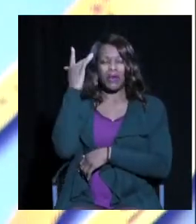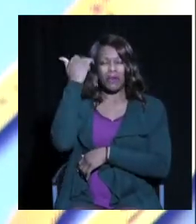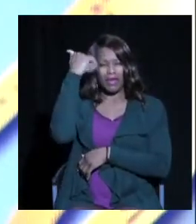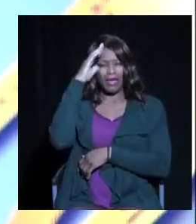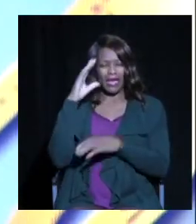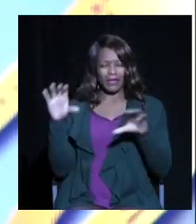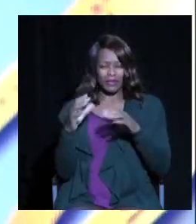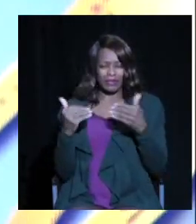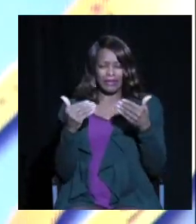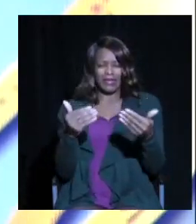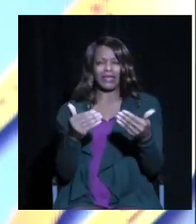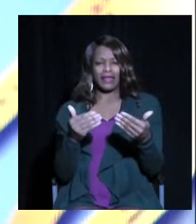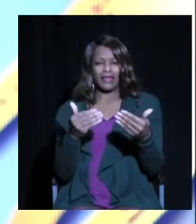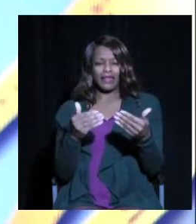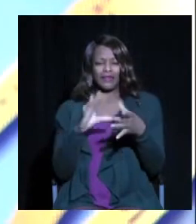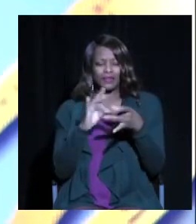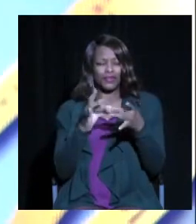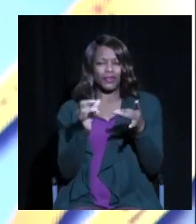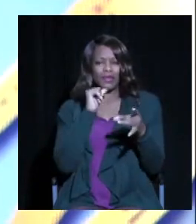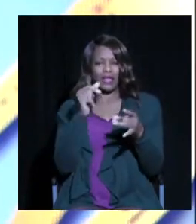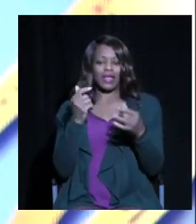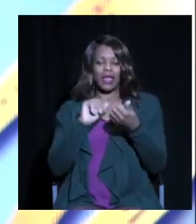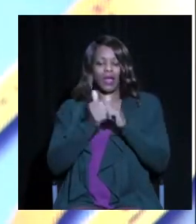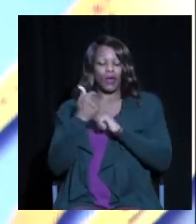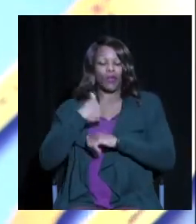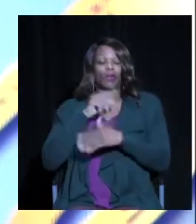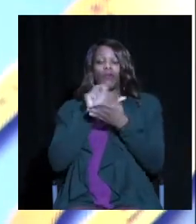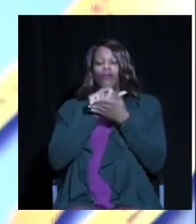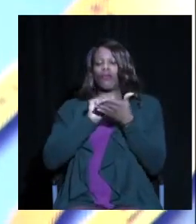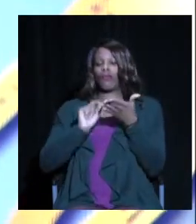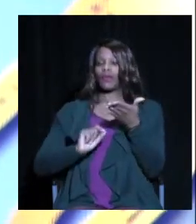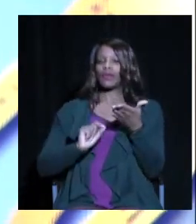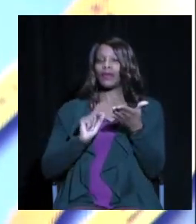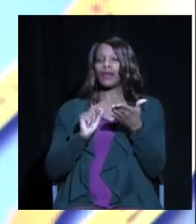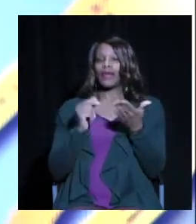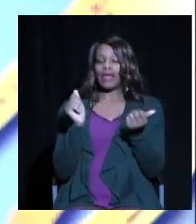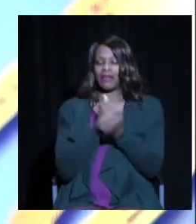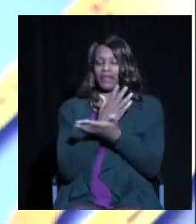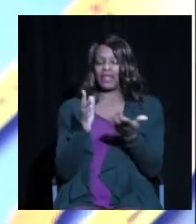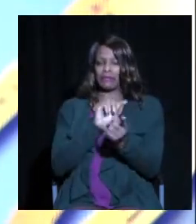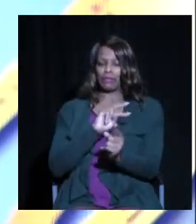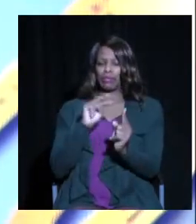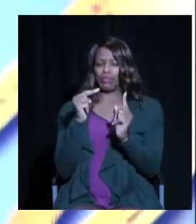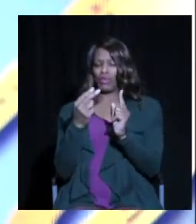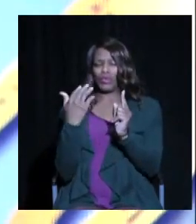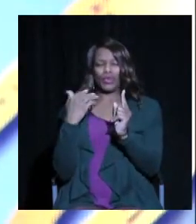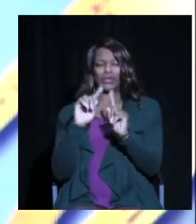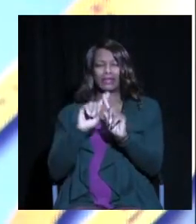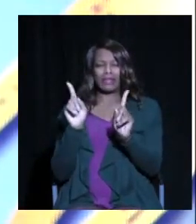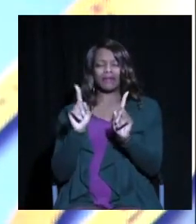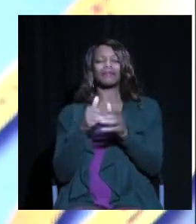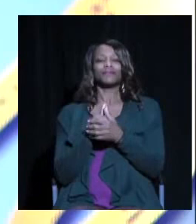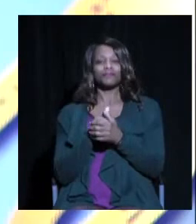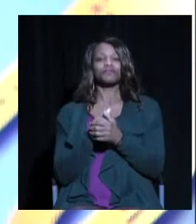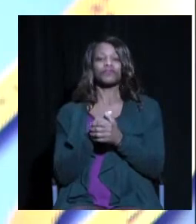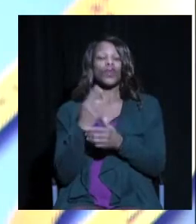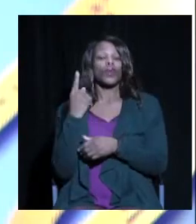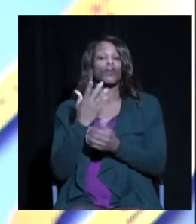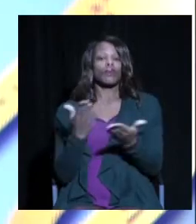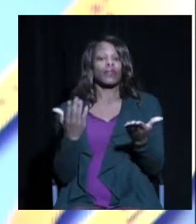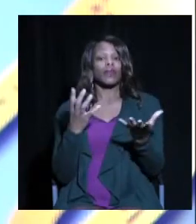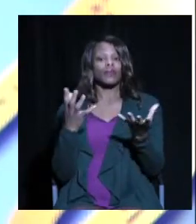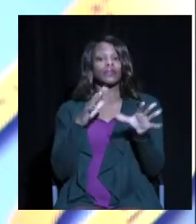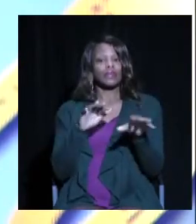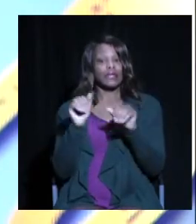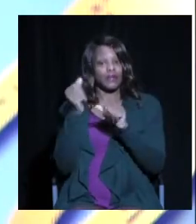way? God's story is not the way that we would write it, because things often look different than how they turn out. And if there's one thing I want you to